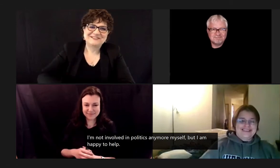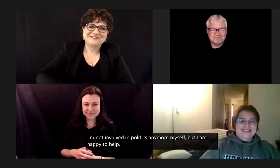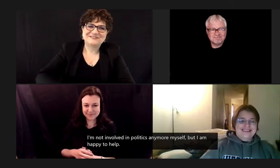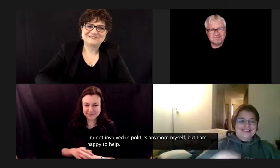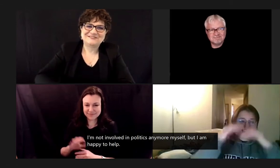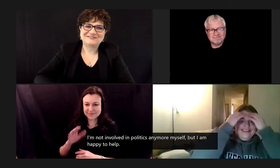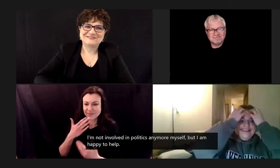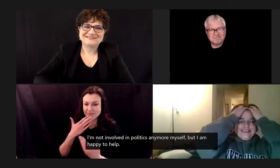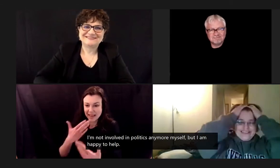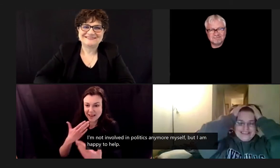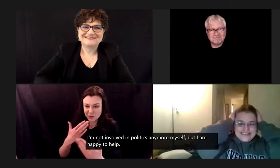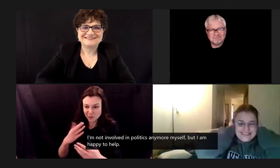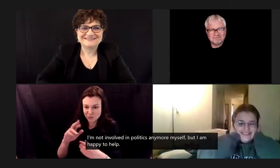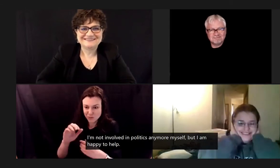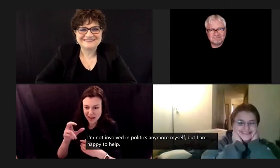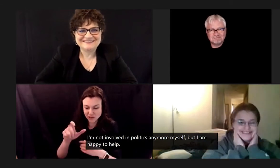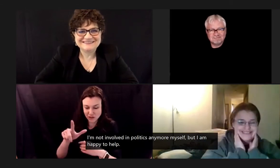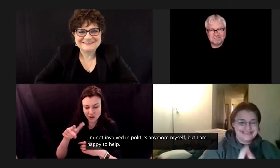time.